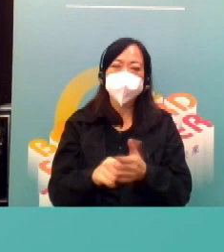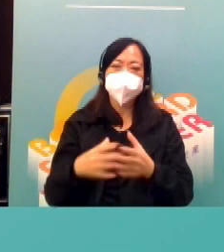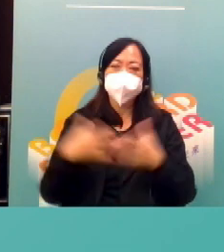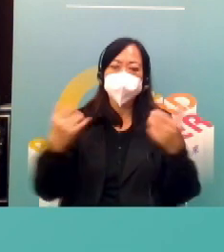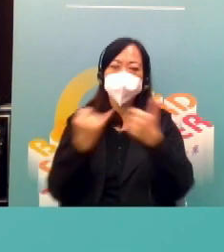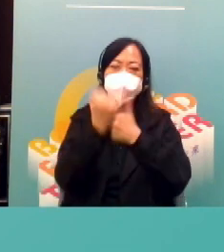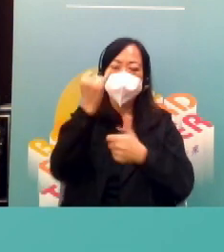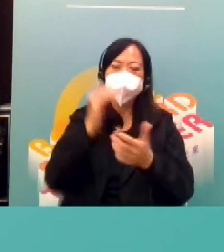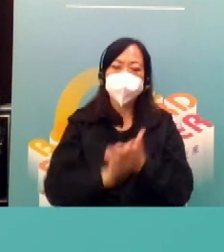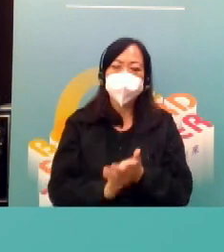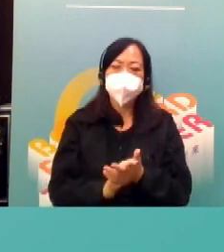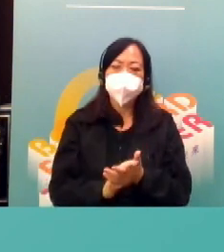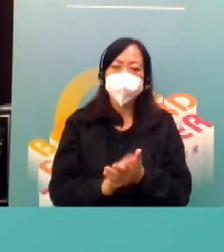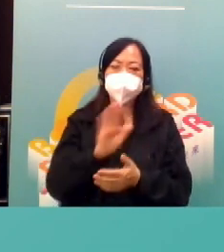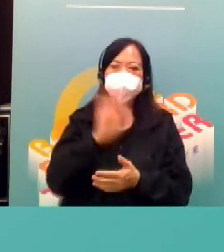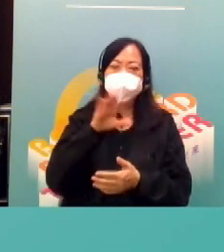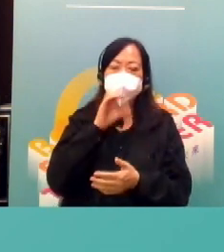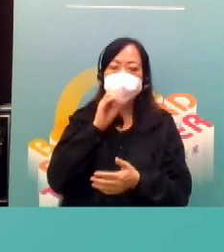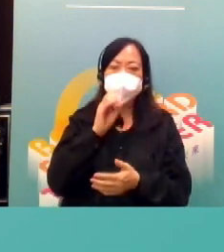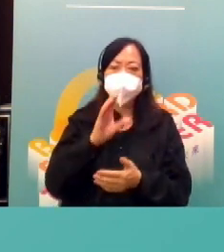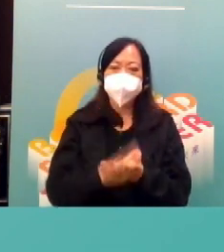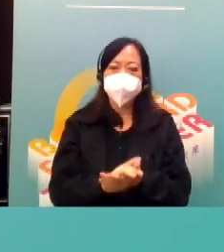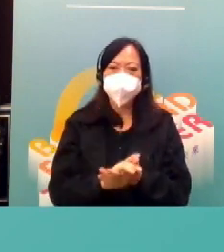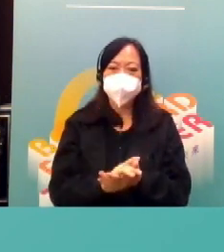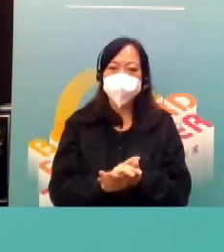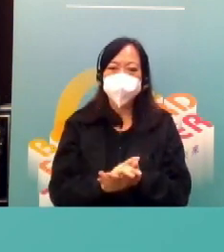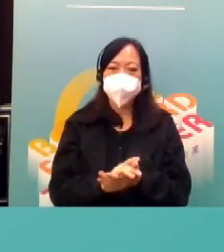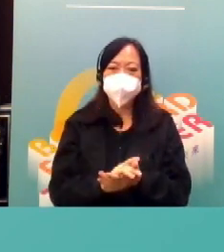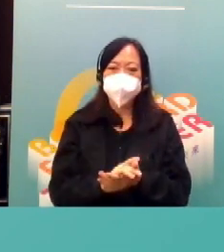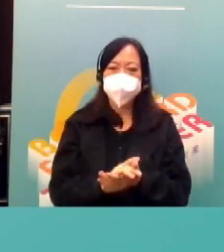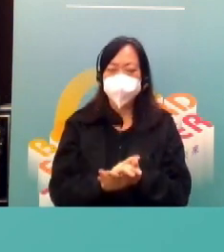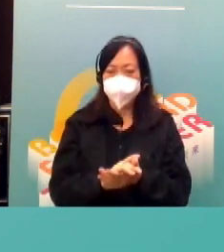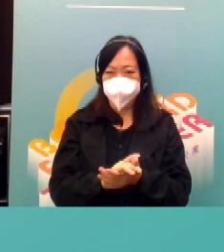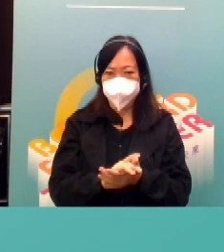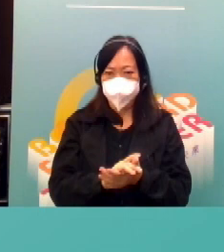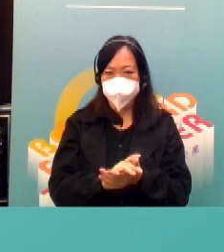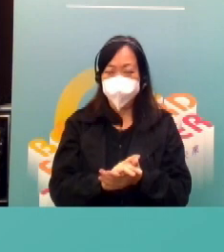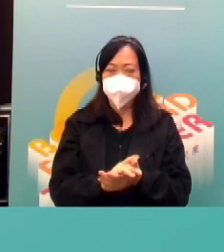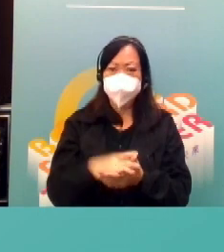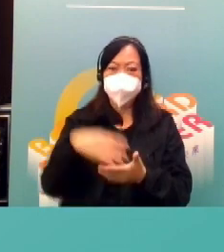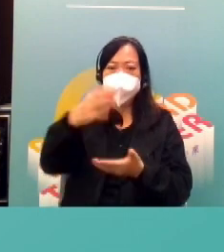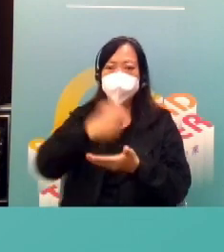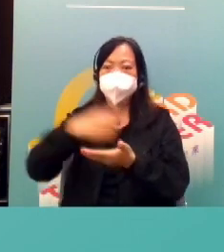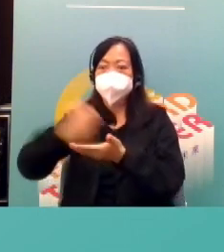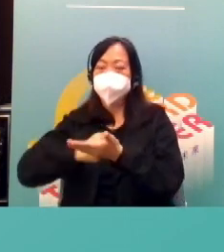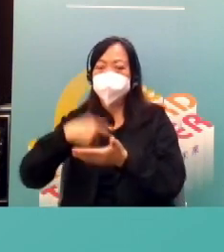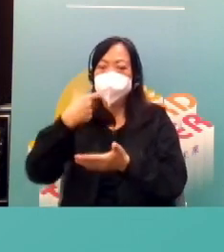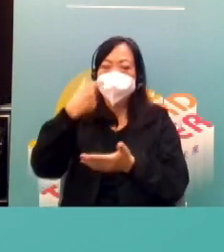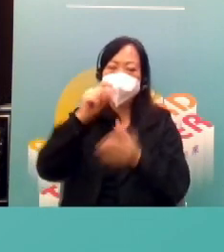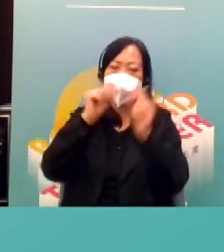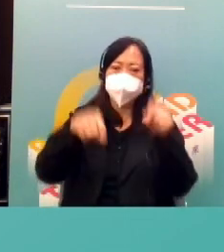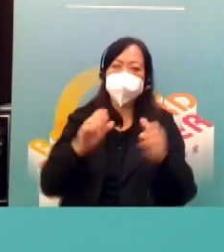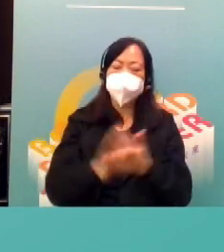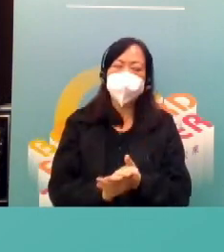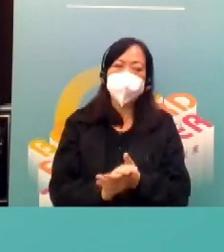the capital, the investors part of that equation. For us is about encouraging